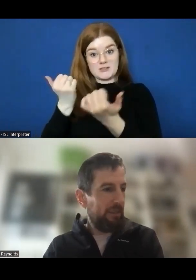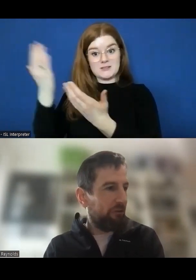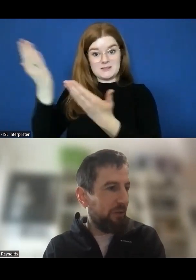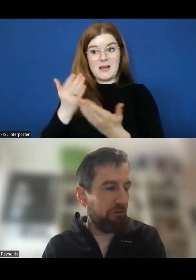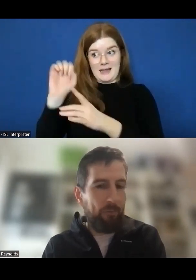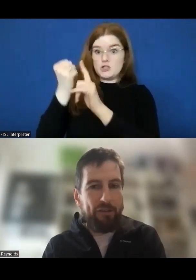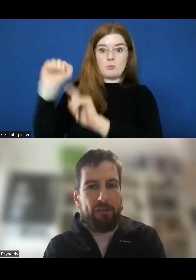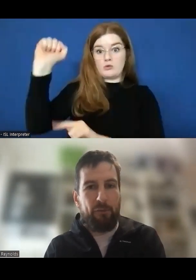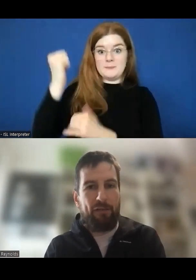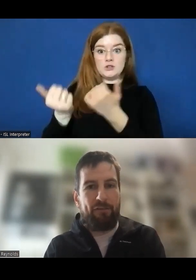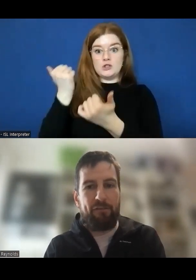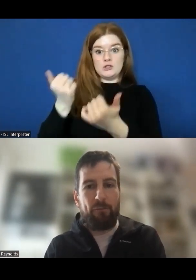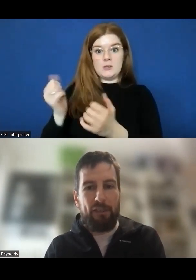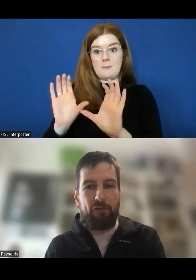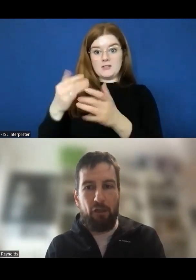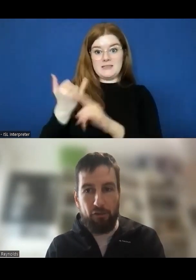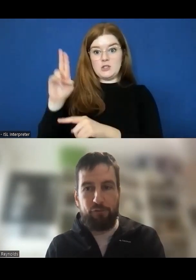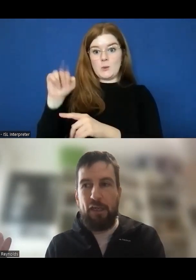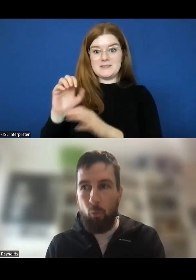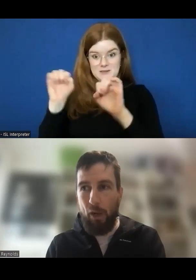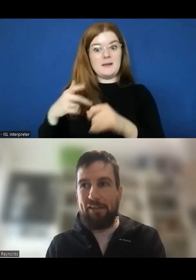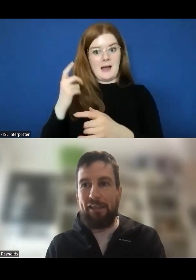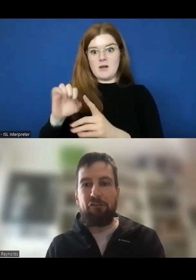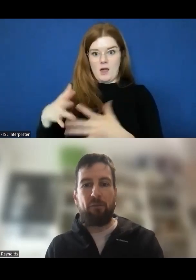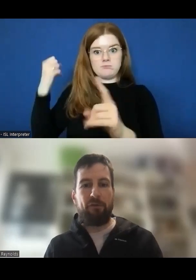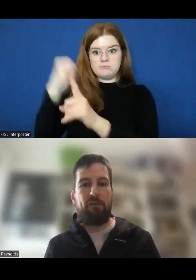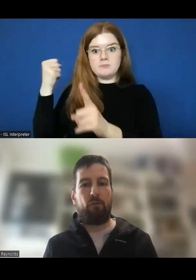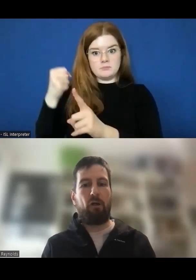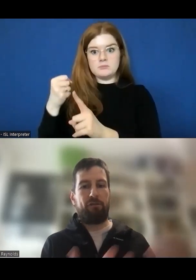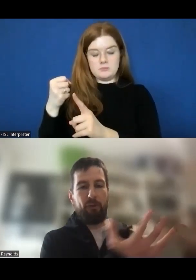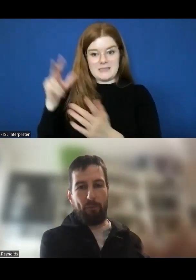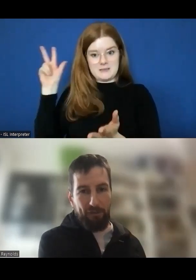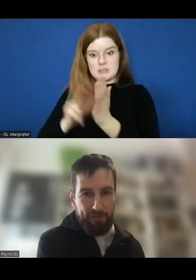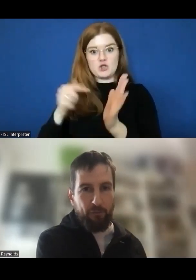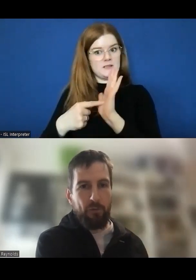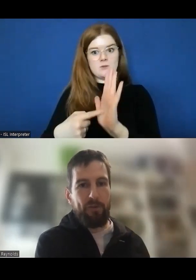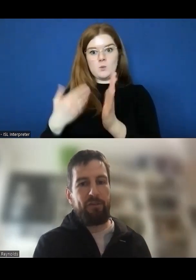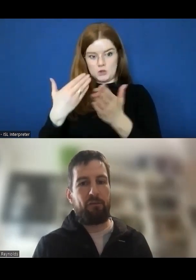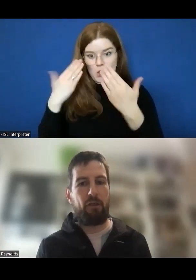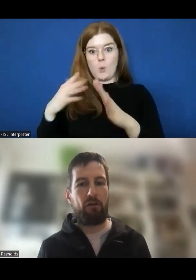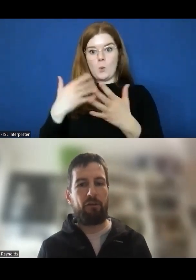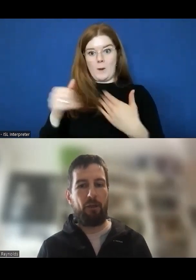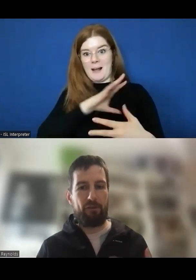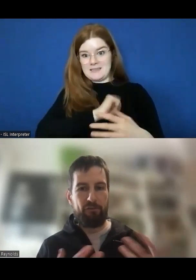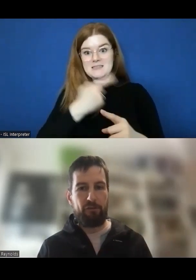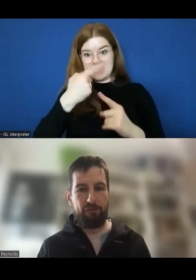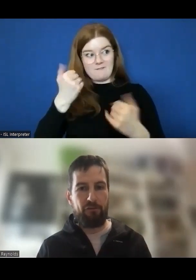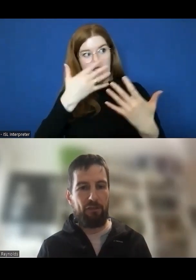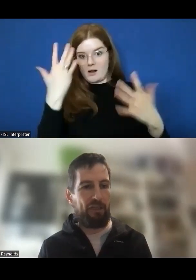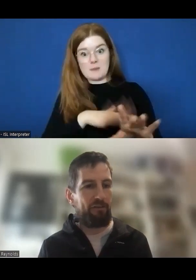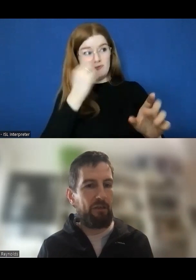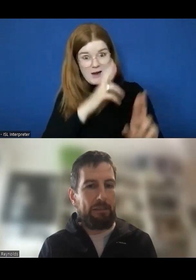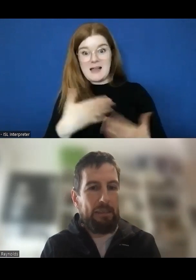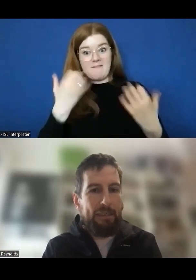supreme judicial body in the UN system gives a lot of weight and legitimacy to what Palestinians would have been saying for a long time, that there is